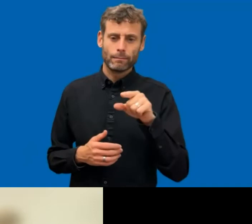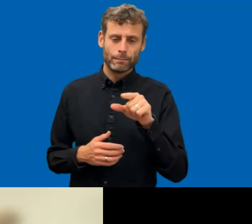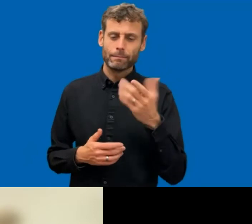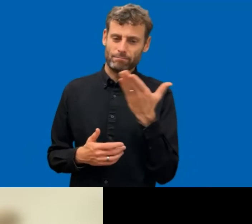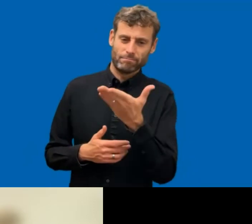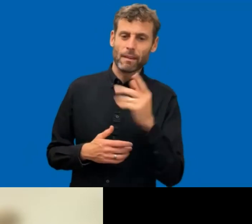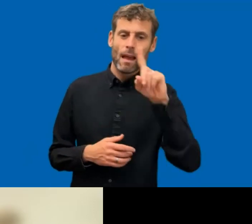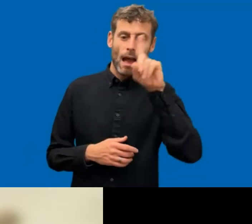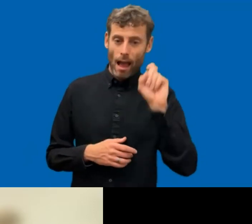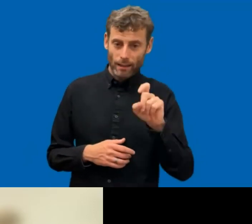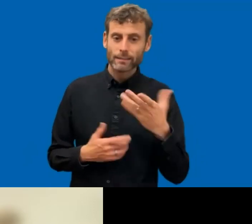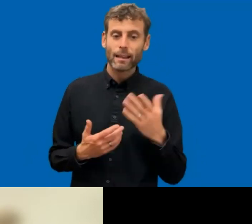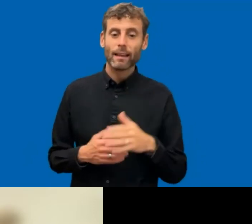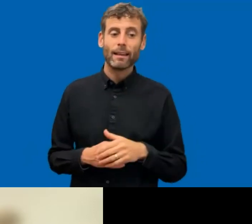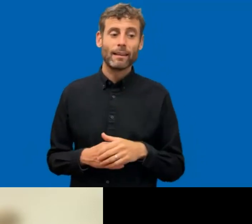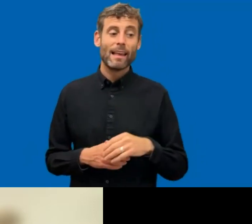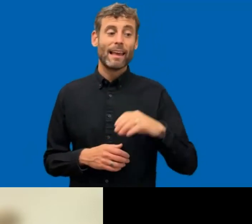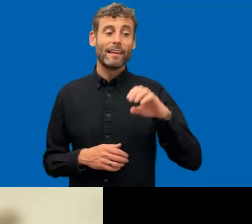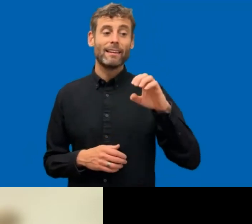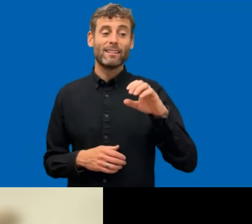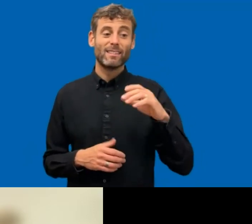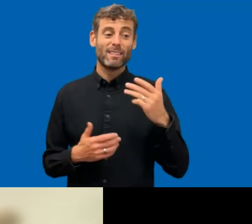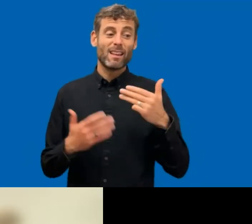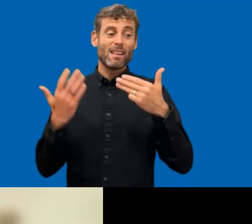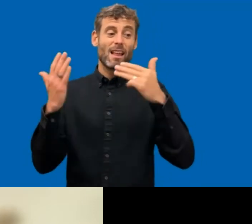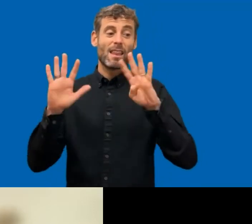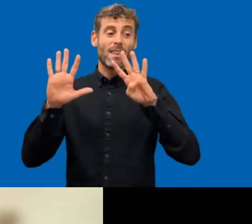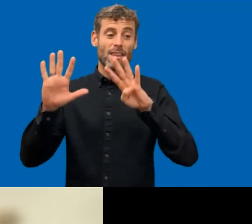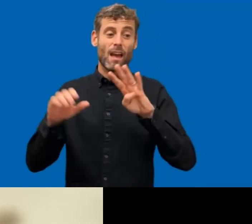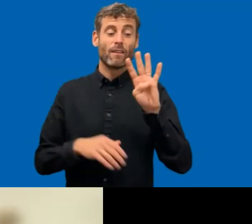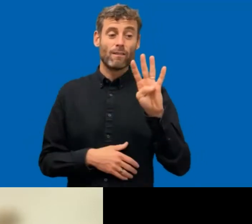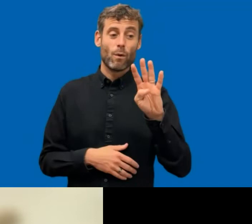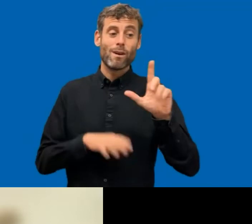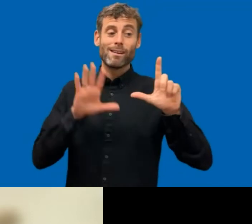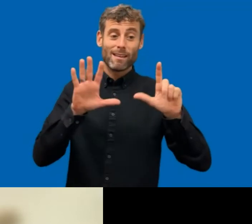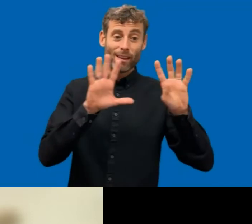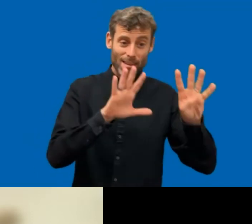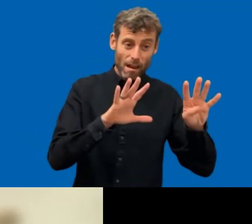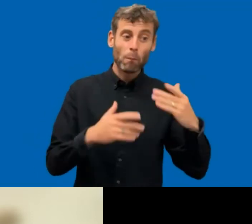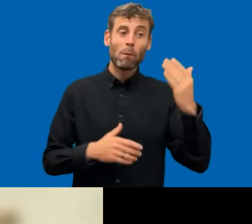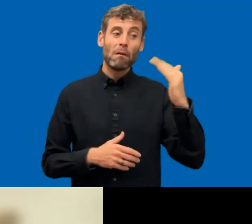also 700 other standards in the new request. So how can we make them better?